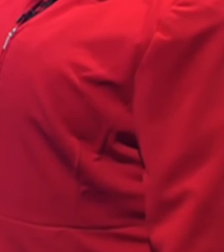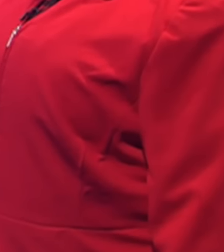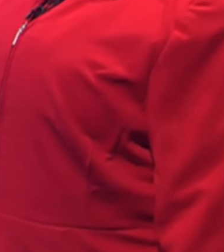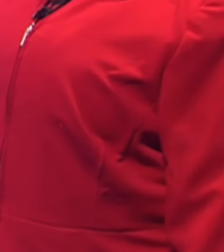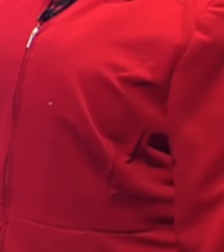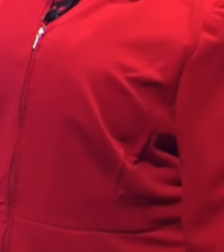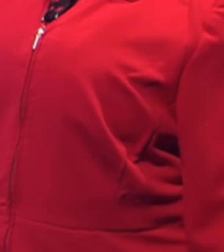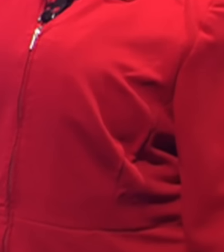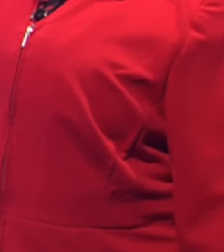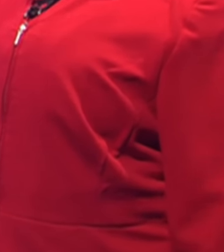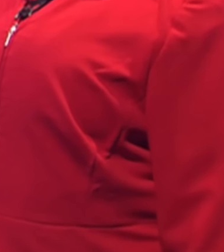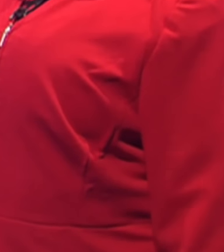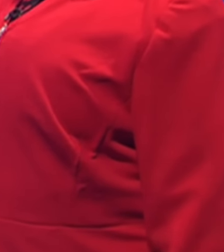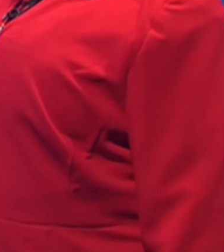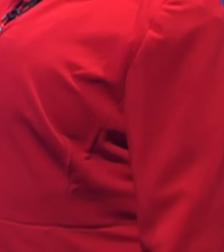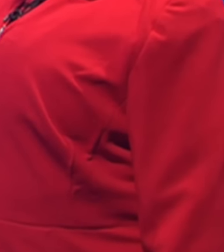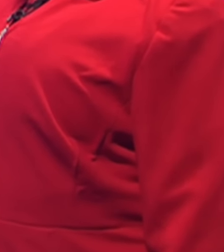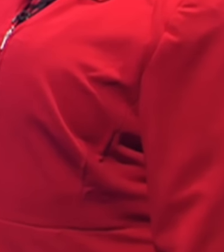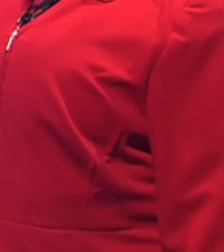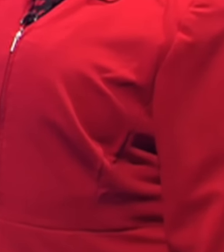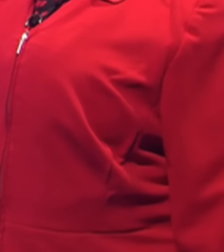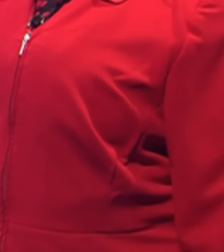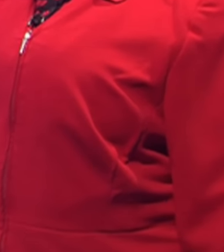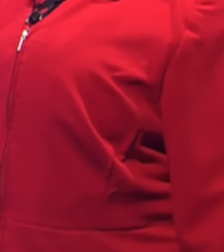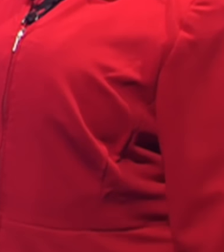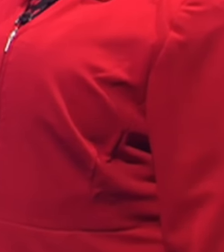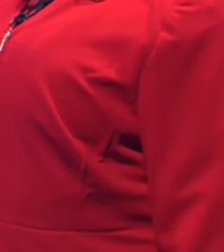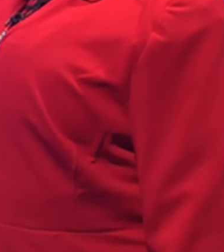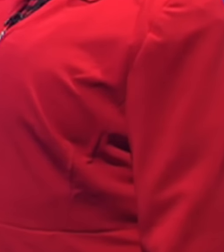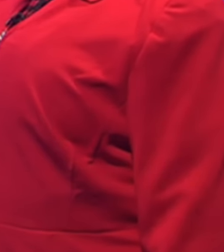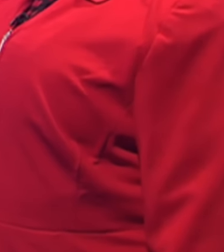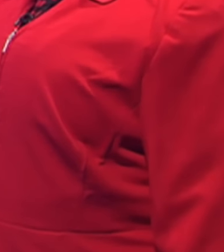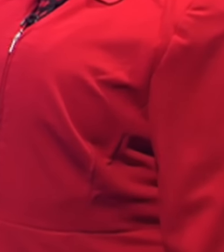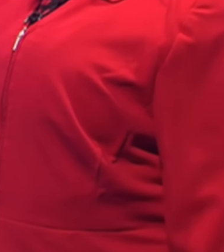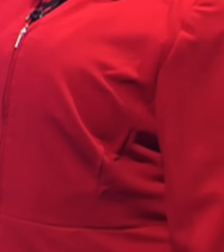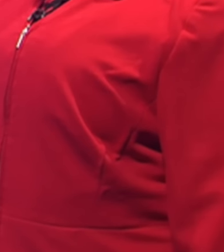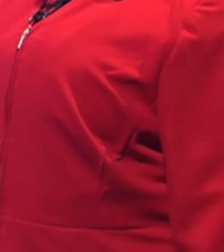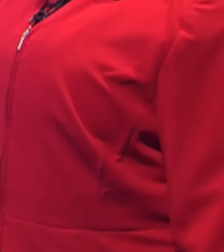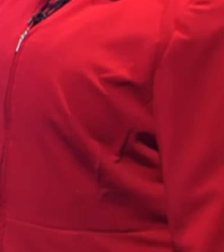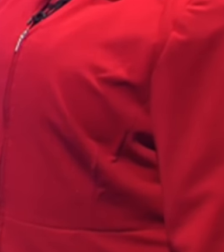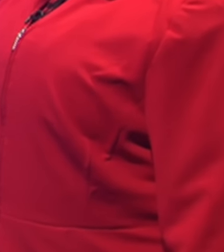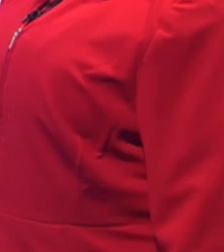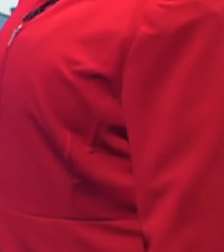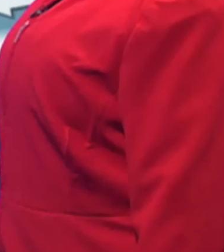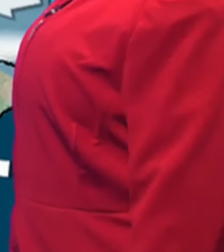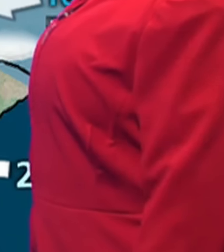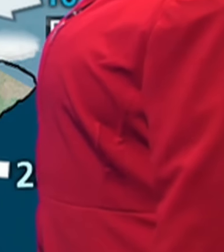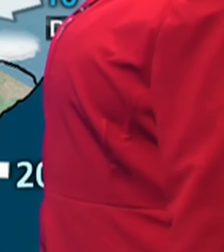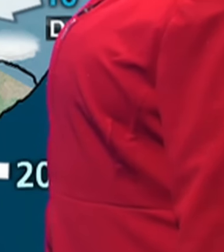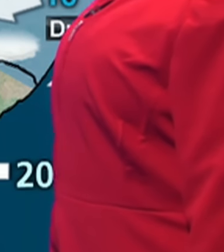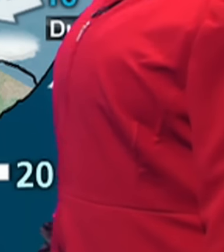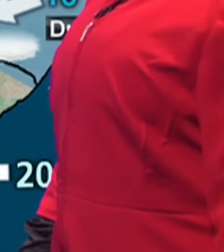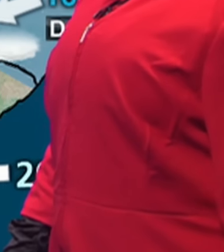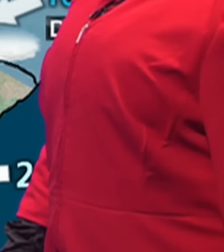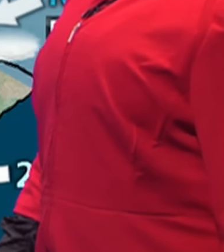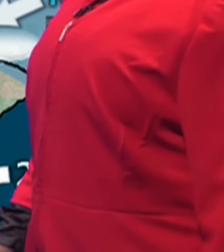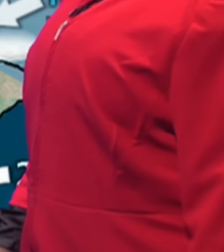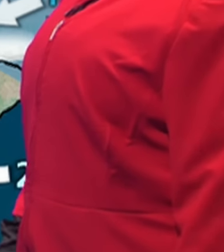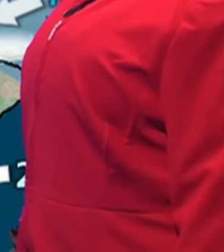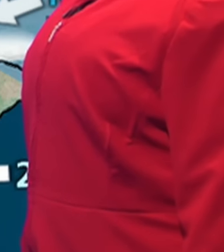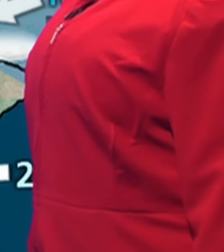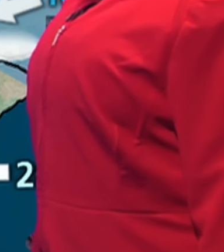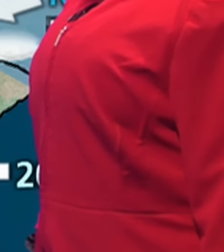go tla ba gontše go ne le mesarasarane ka diperesente tše 30 ge re tšwela pele jwale le tšona ge re lebelela gona go la go Sasa go banagala dipula tše